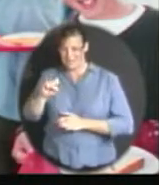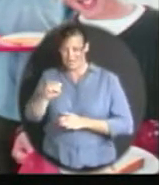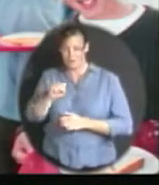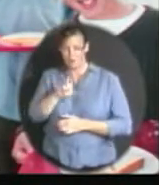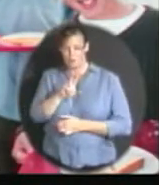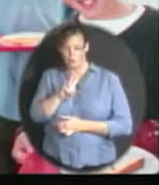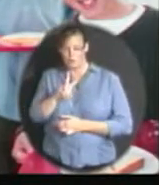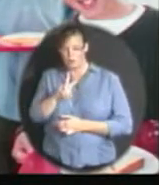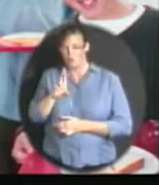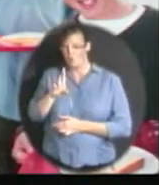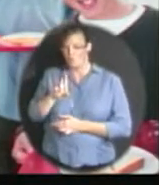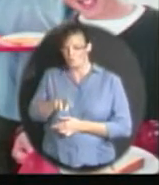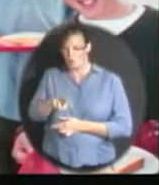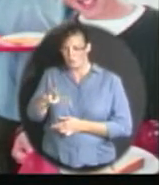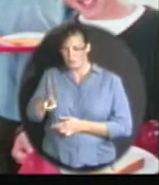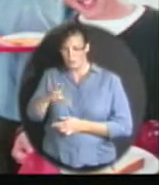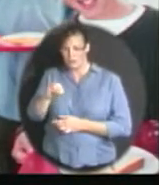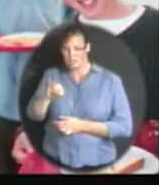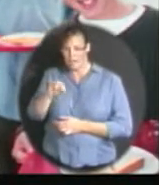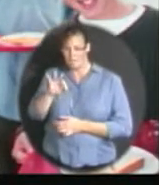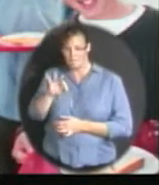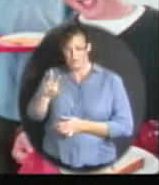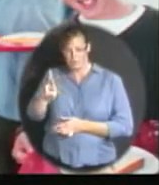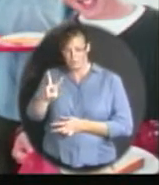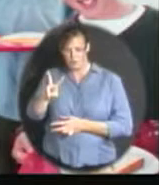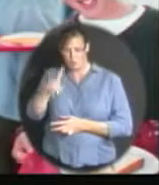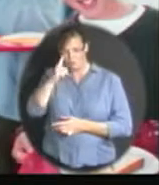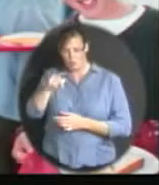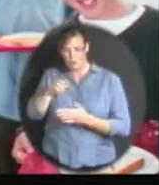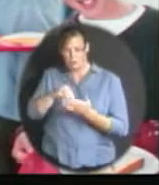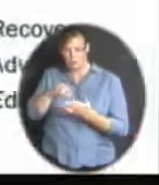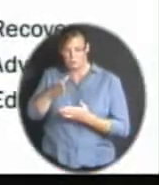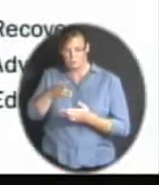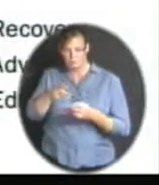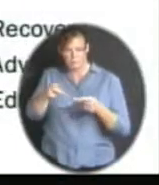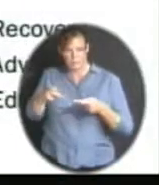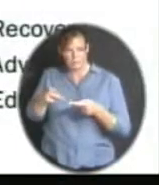and Fairview, and provided additional meals in those sites.